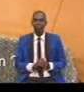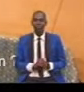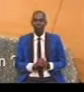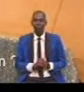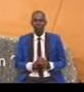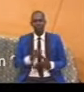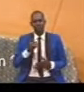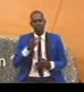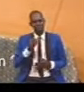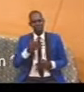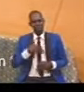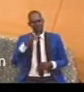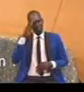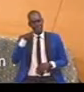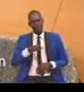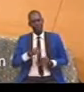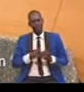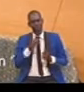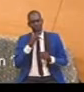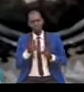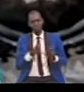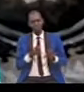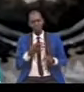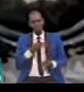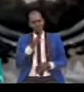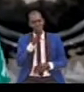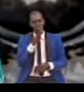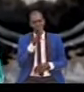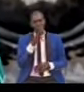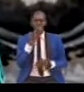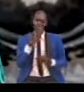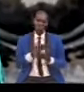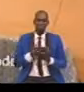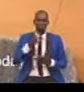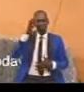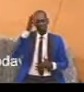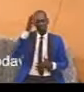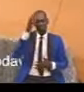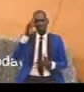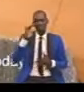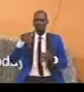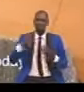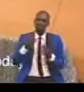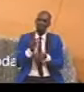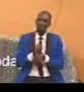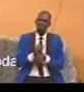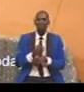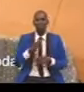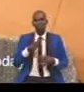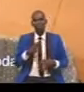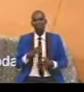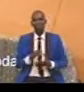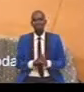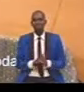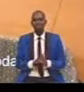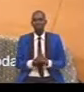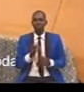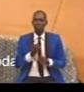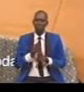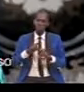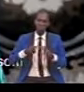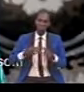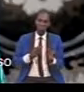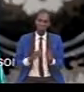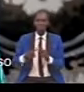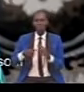James, my boy, how are you doing? I'm home. Good, Dad. Hope you're good. Very well, son. Just about to start work for the